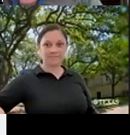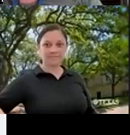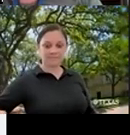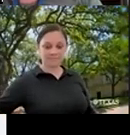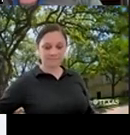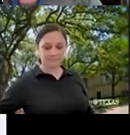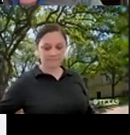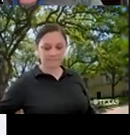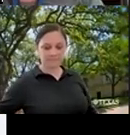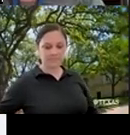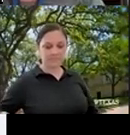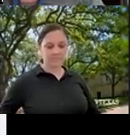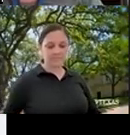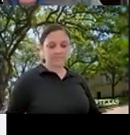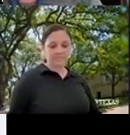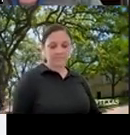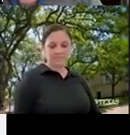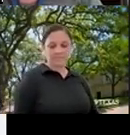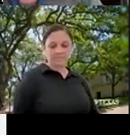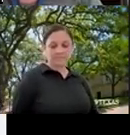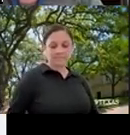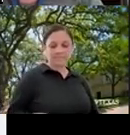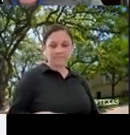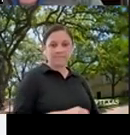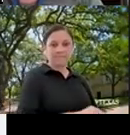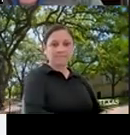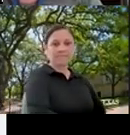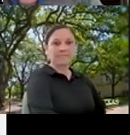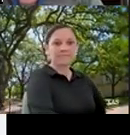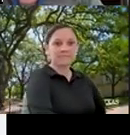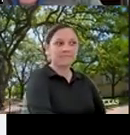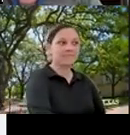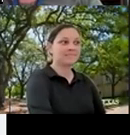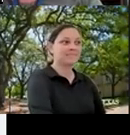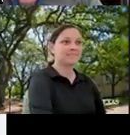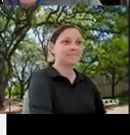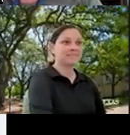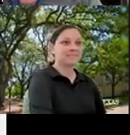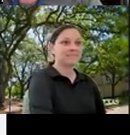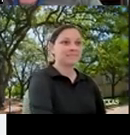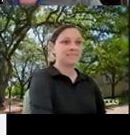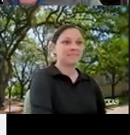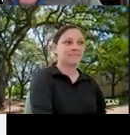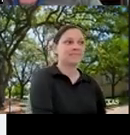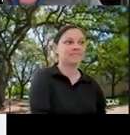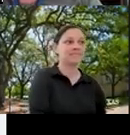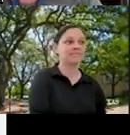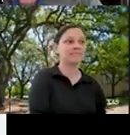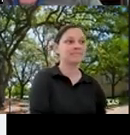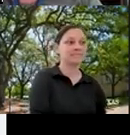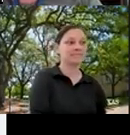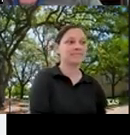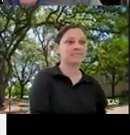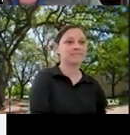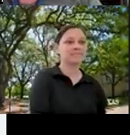One thing I noticed on that interagency, there was nothing about higher ed in that whole matrix.